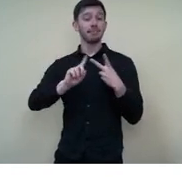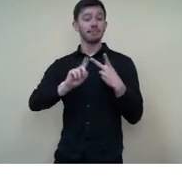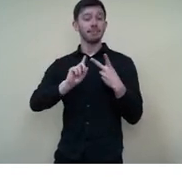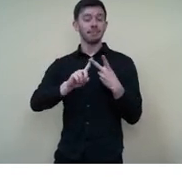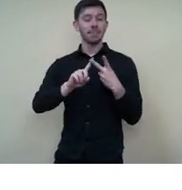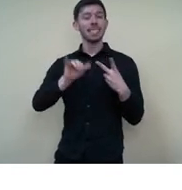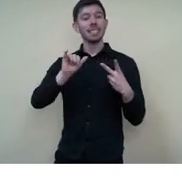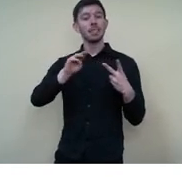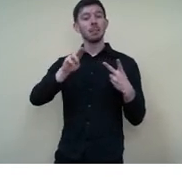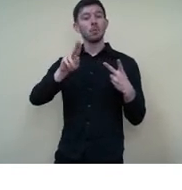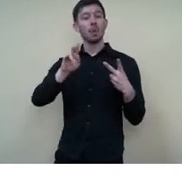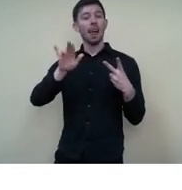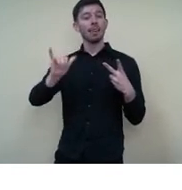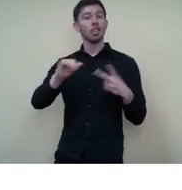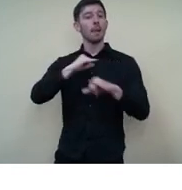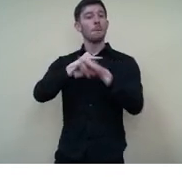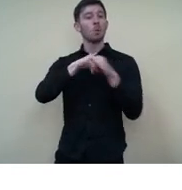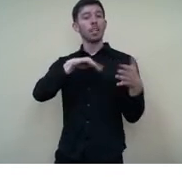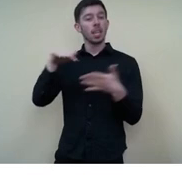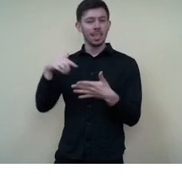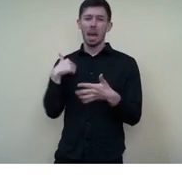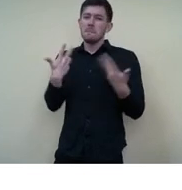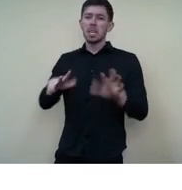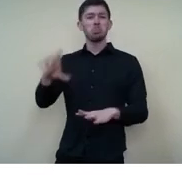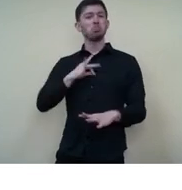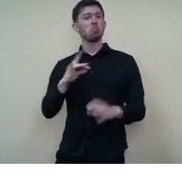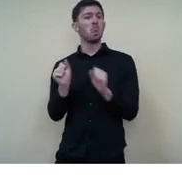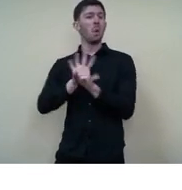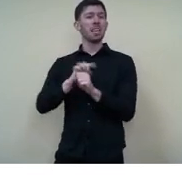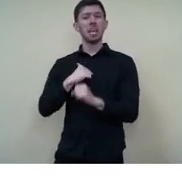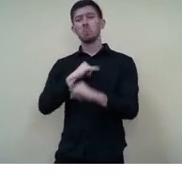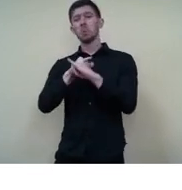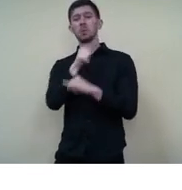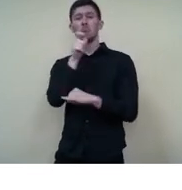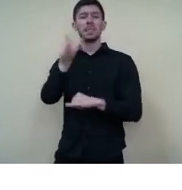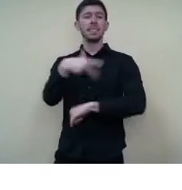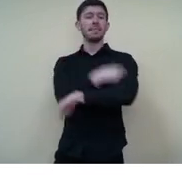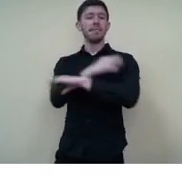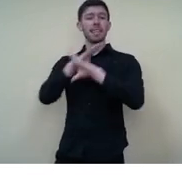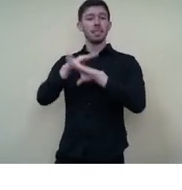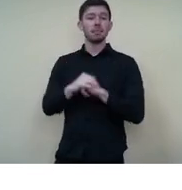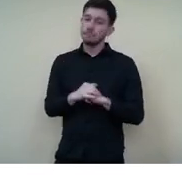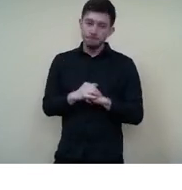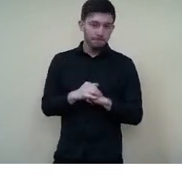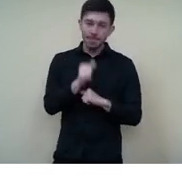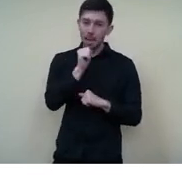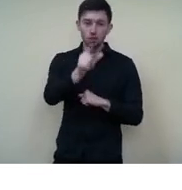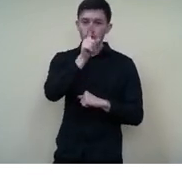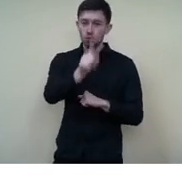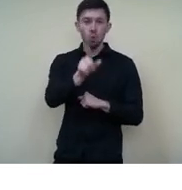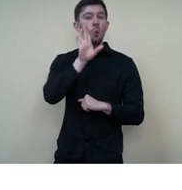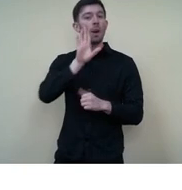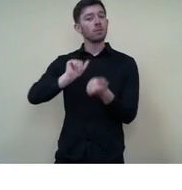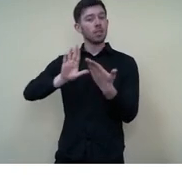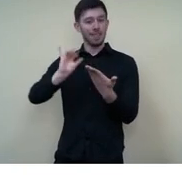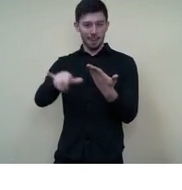from immunology, which is that I've already had COVID, so I'm already immune. I don't need the vaccine. And this is not true. And so we're going to address that